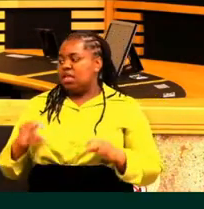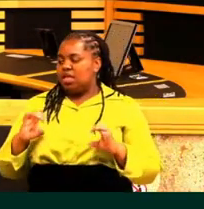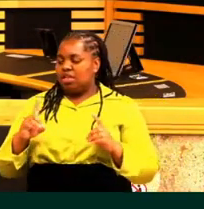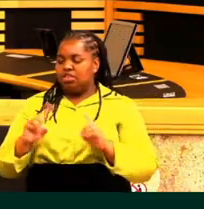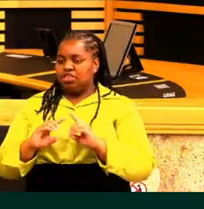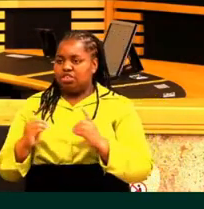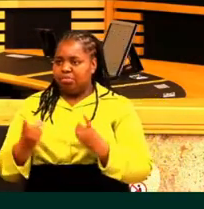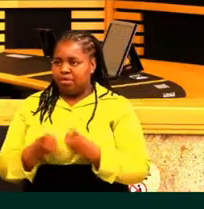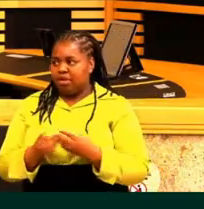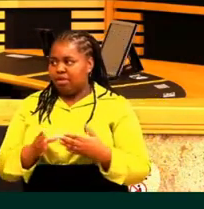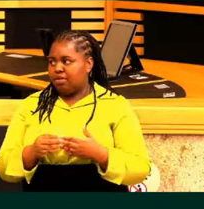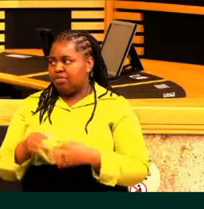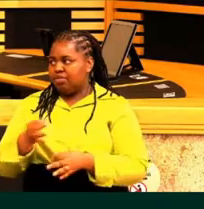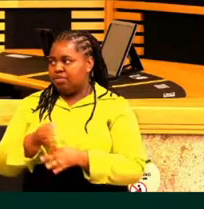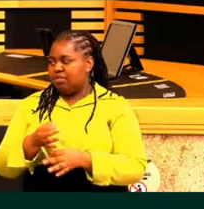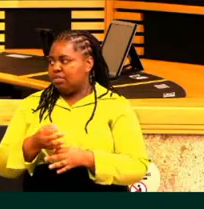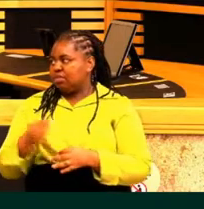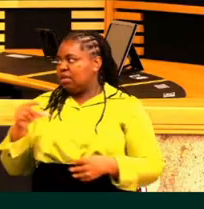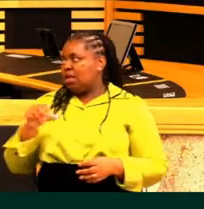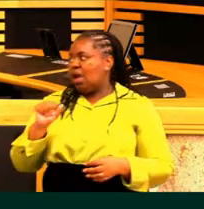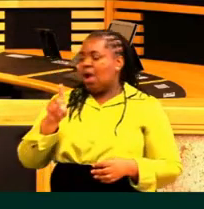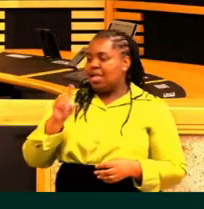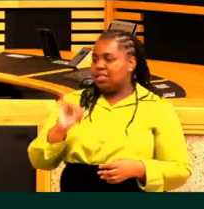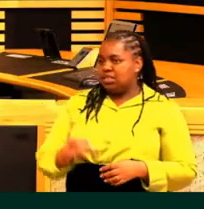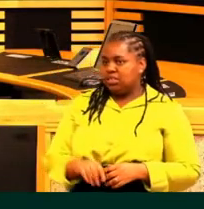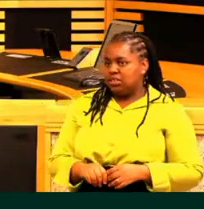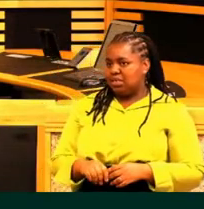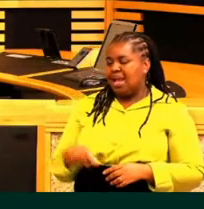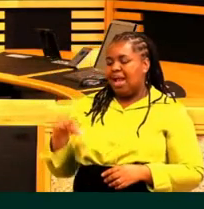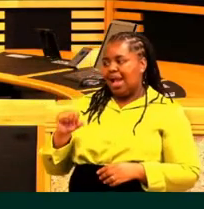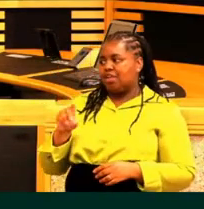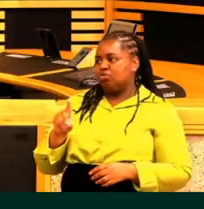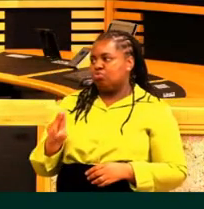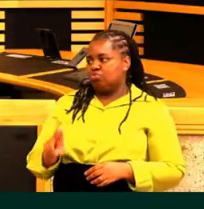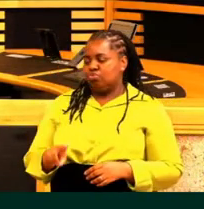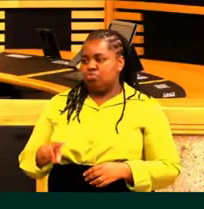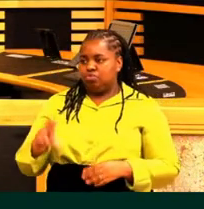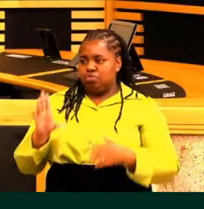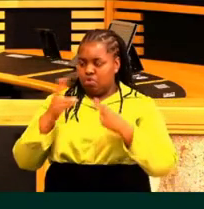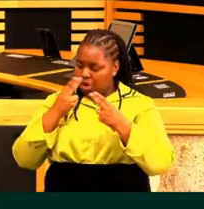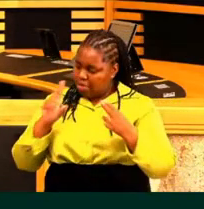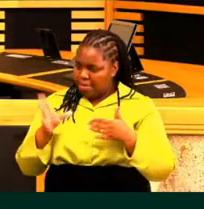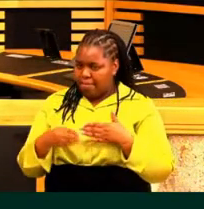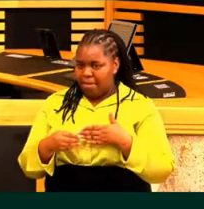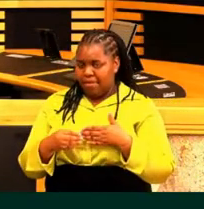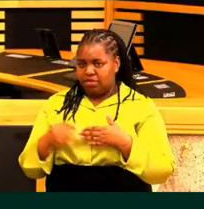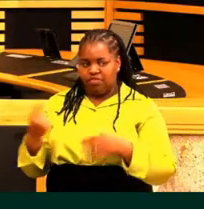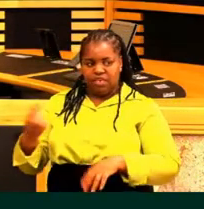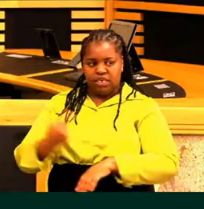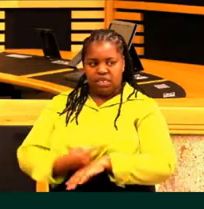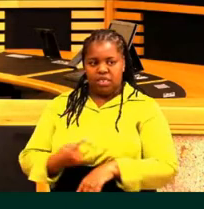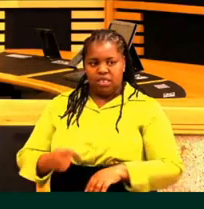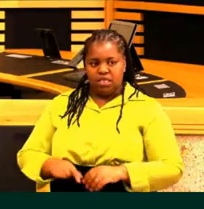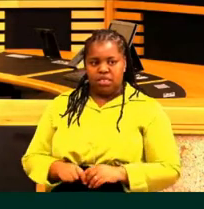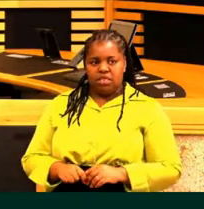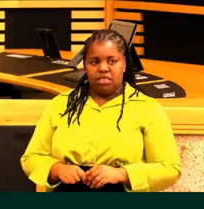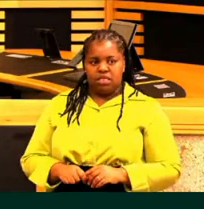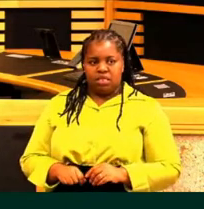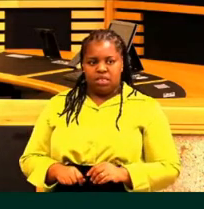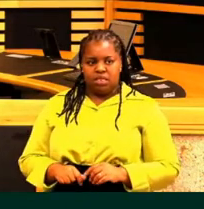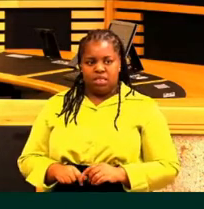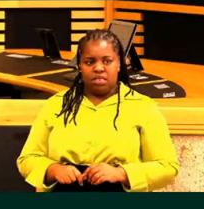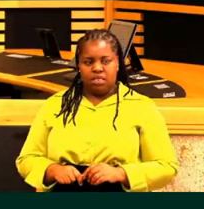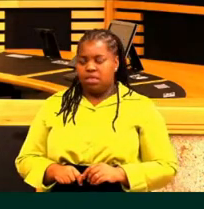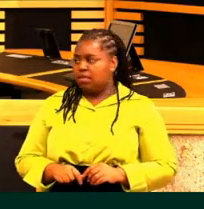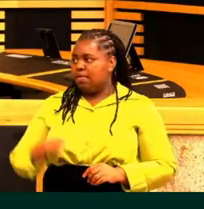department led by Mr chogadi and honorable members of the day oh